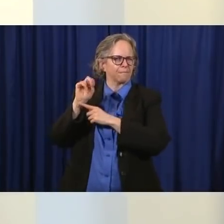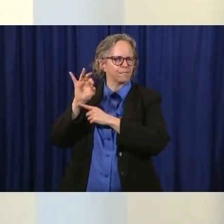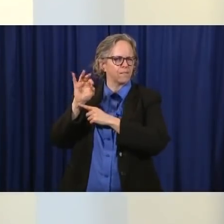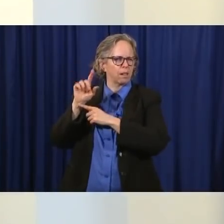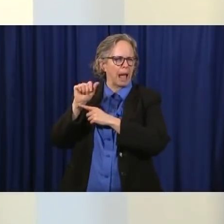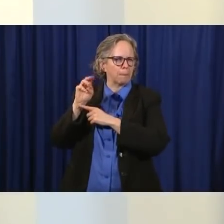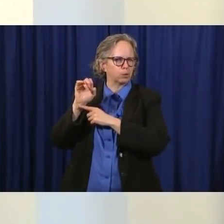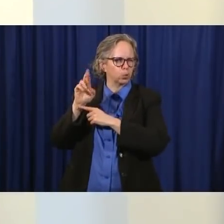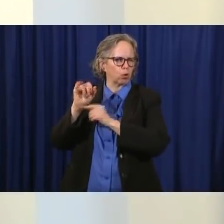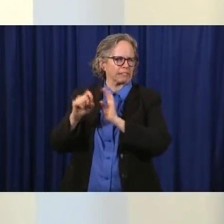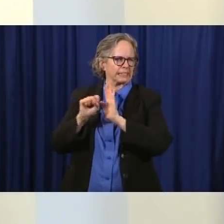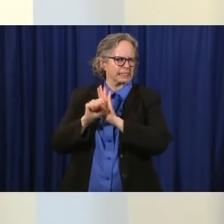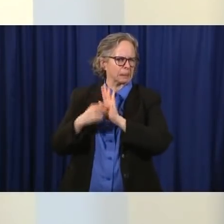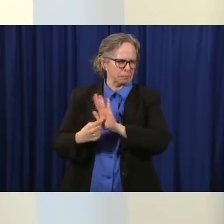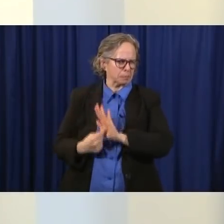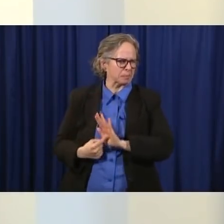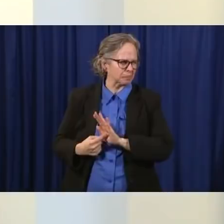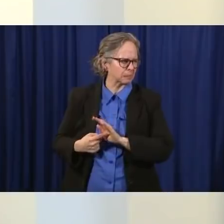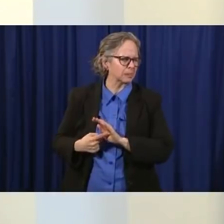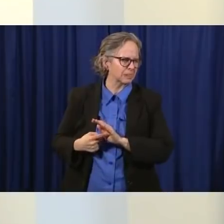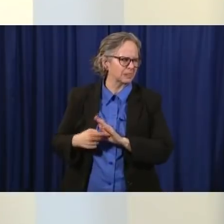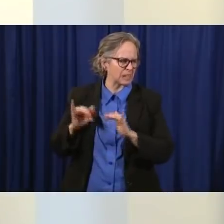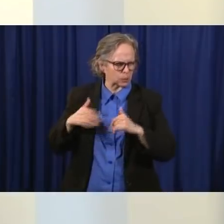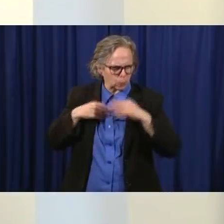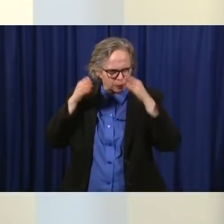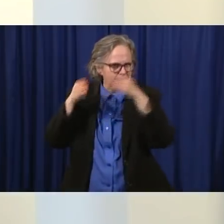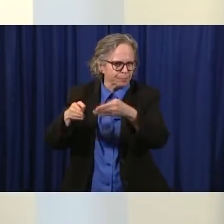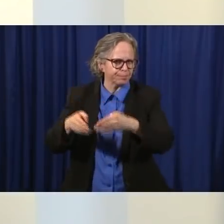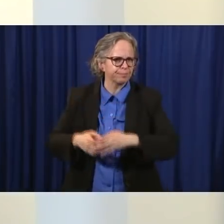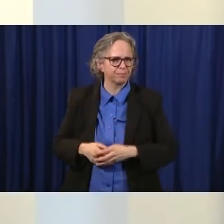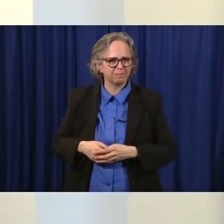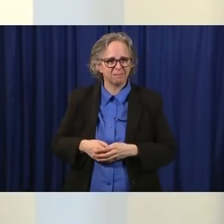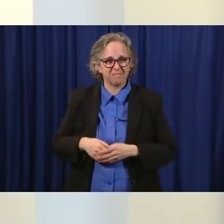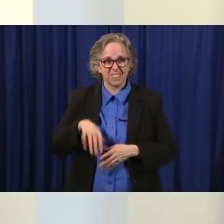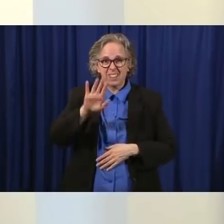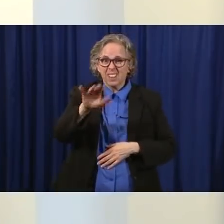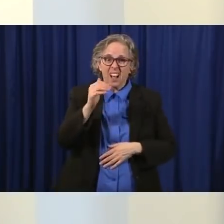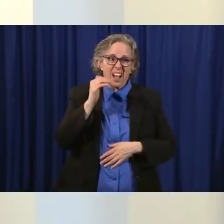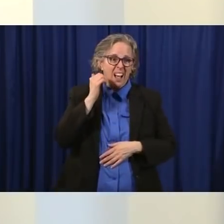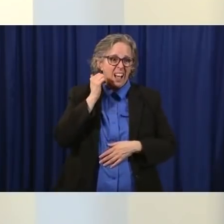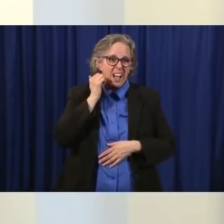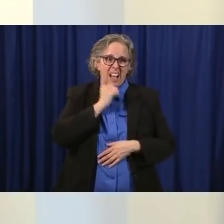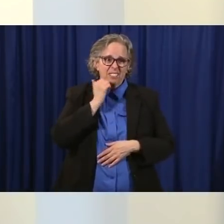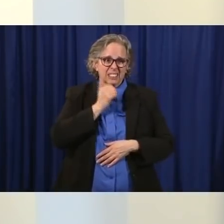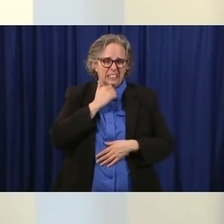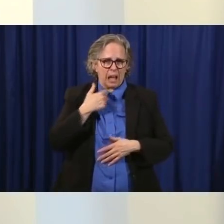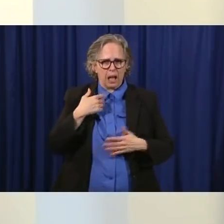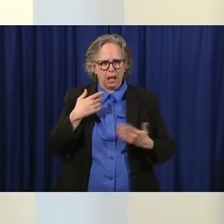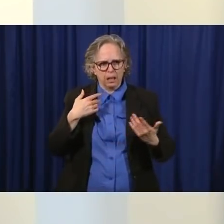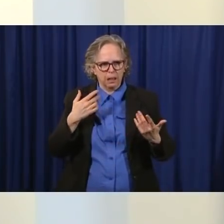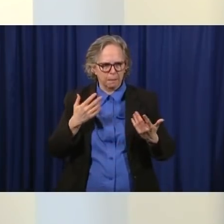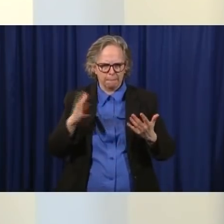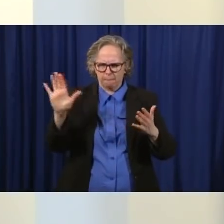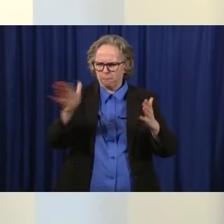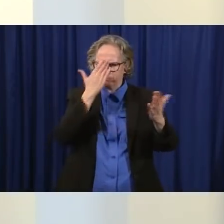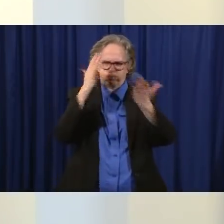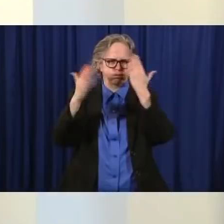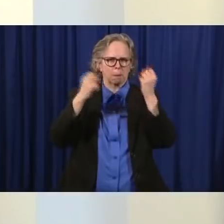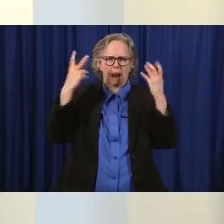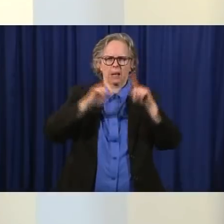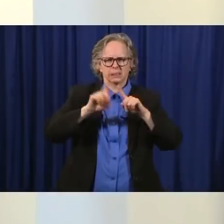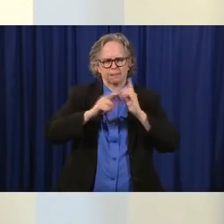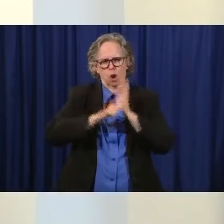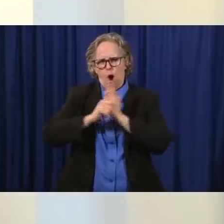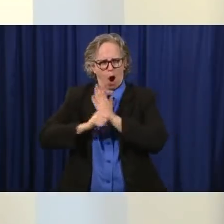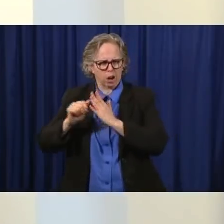I get just dozens of journal articles every day. People are fighting tooth and nail to try to find